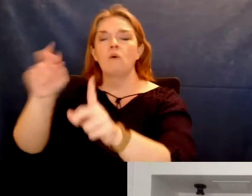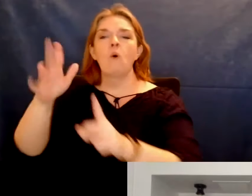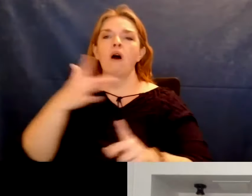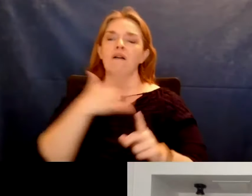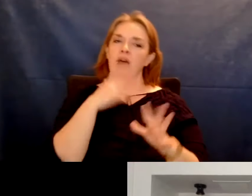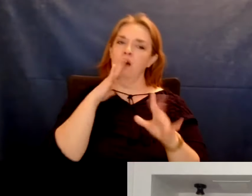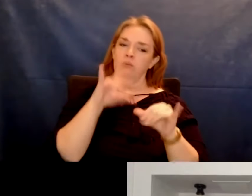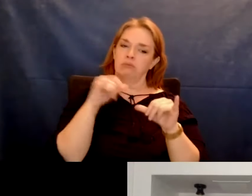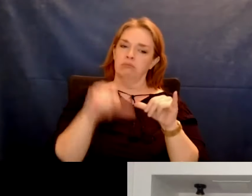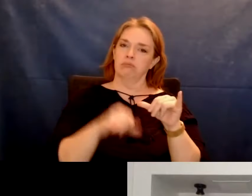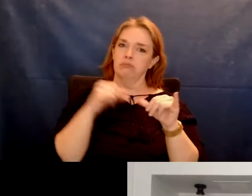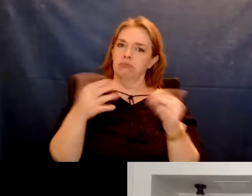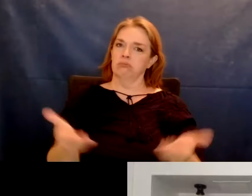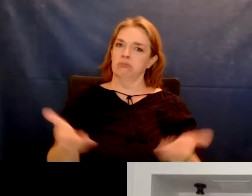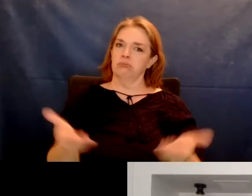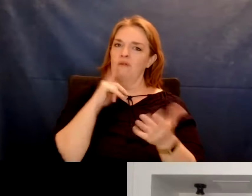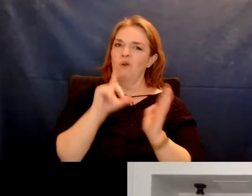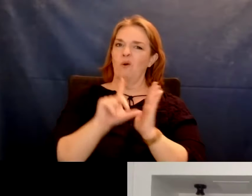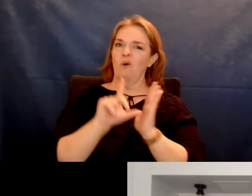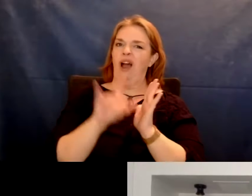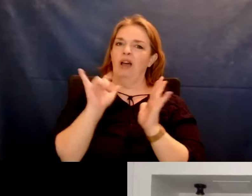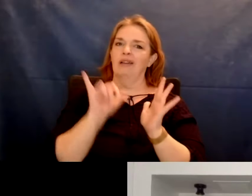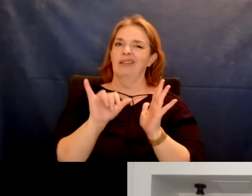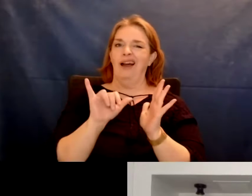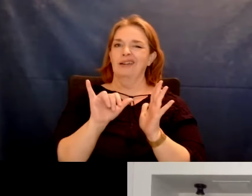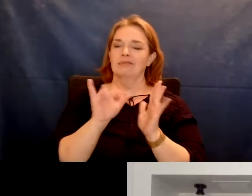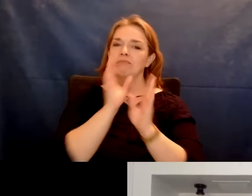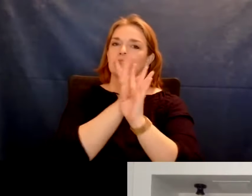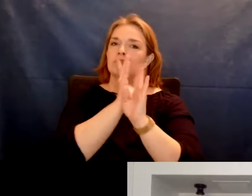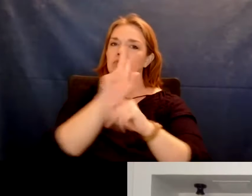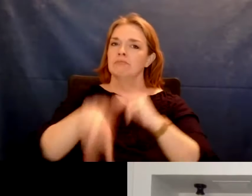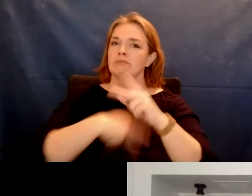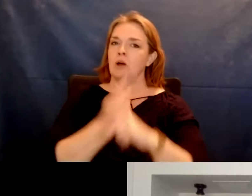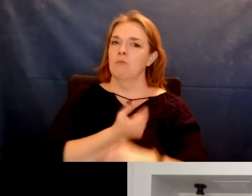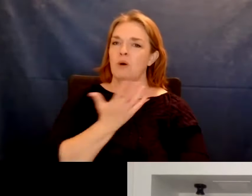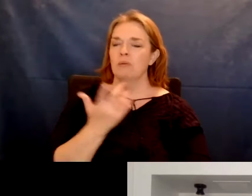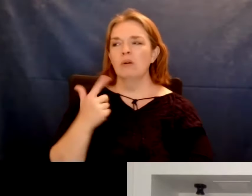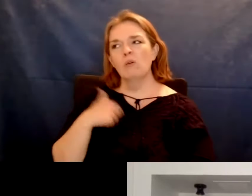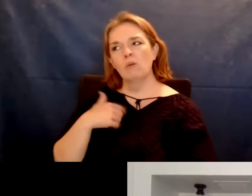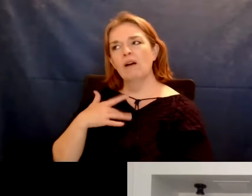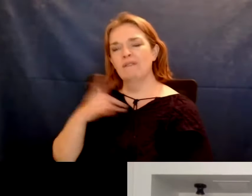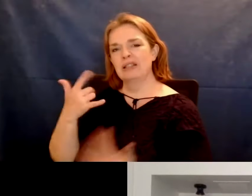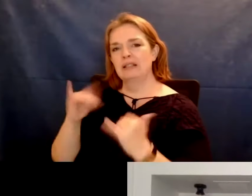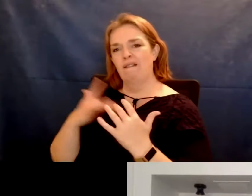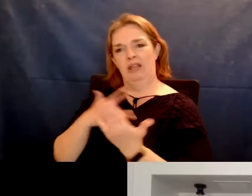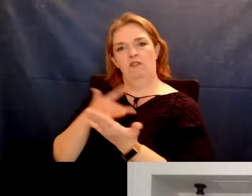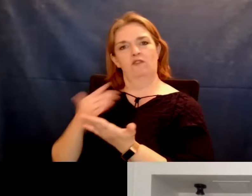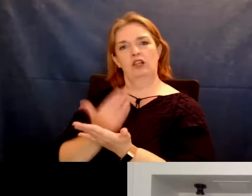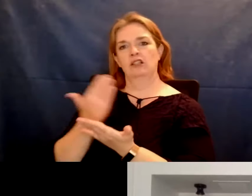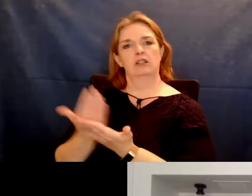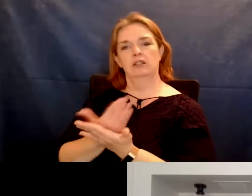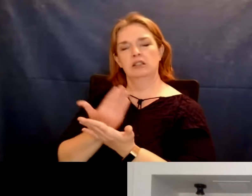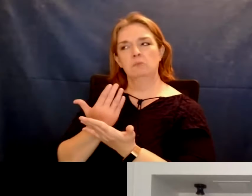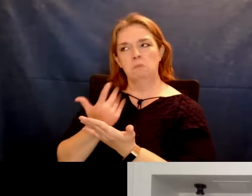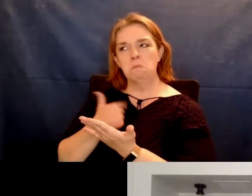It feels like a new space or a new headspace still. I think I'll probably write